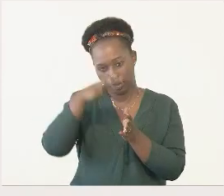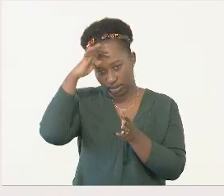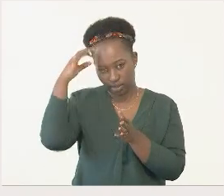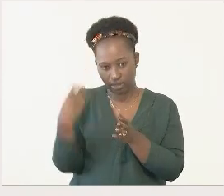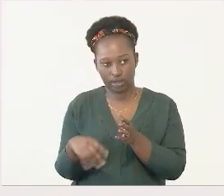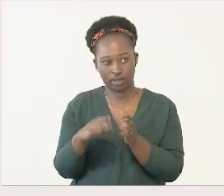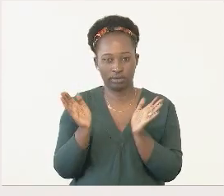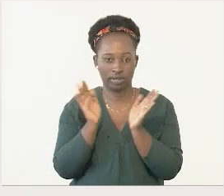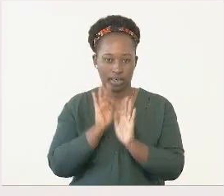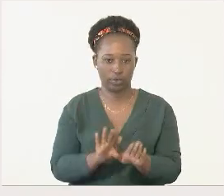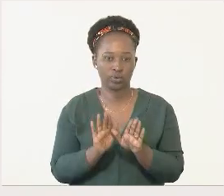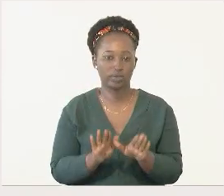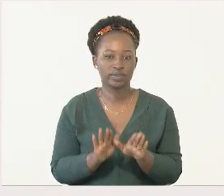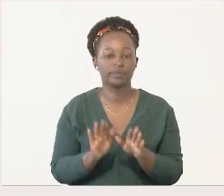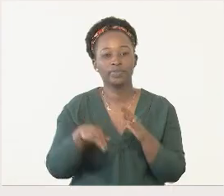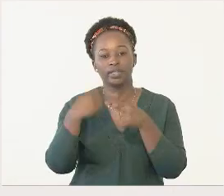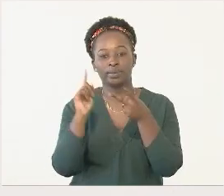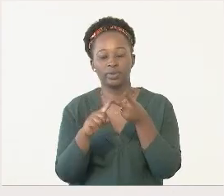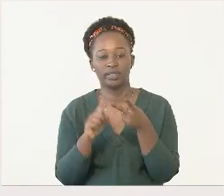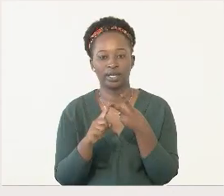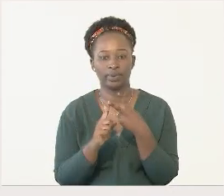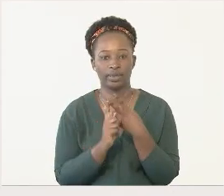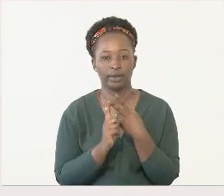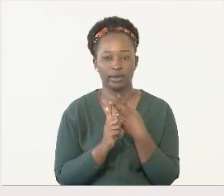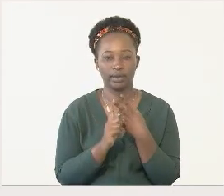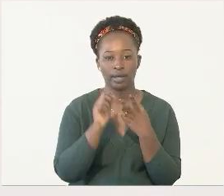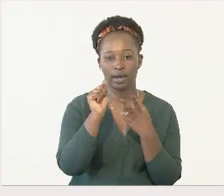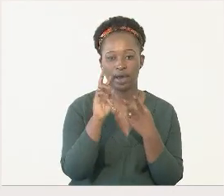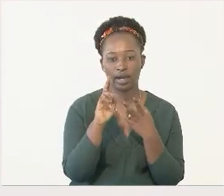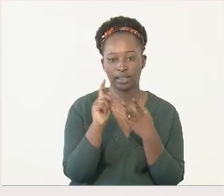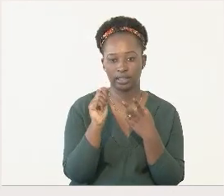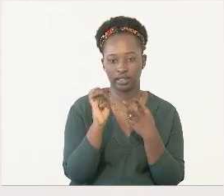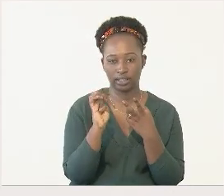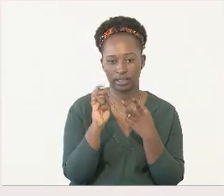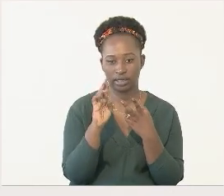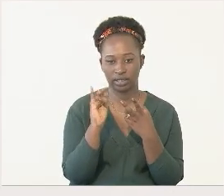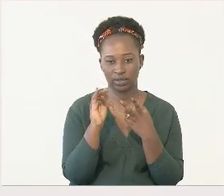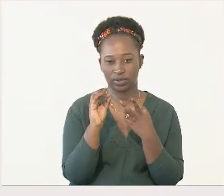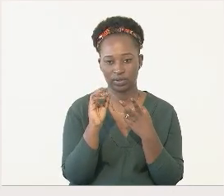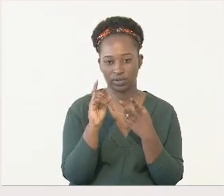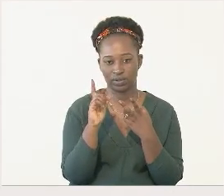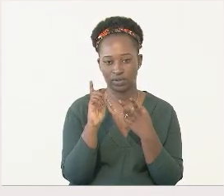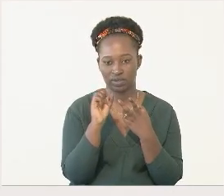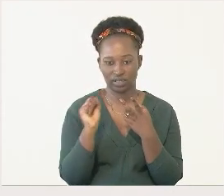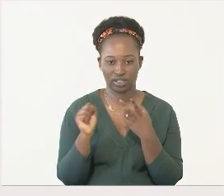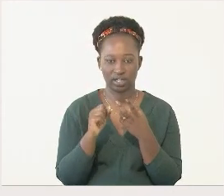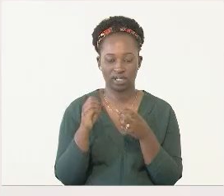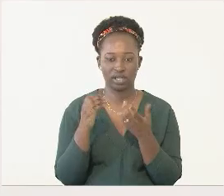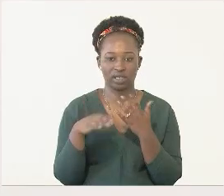ceased. Then B, the arterioles constrict, the